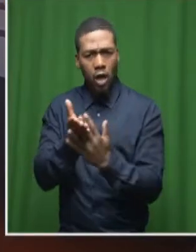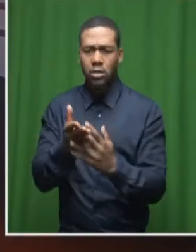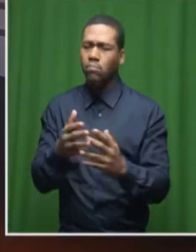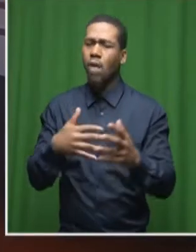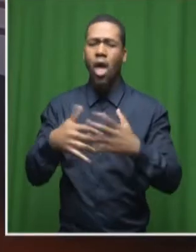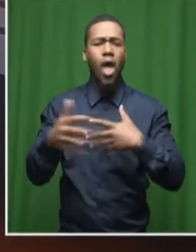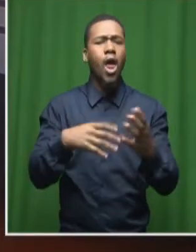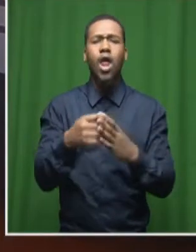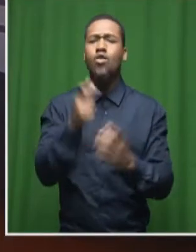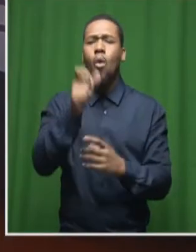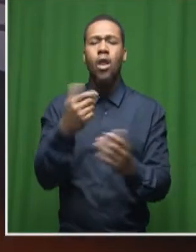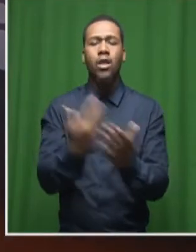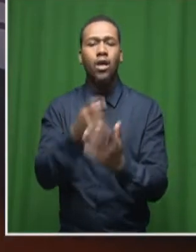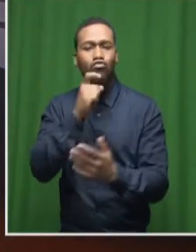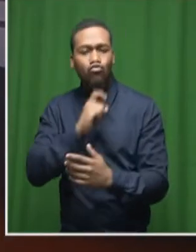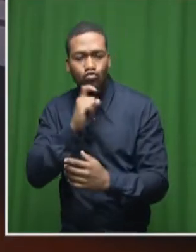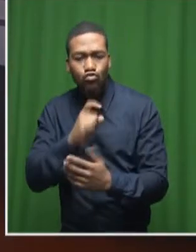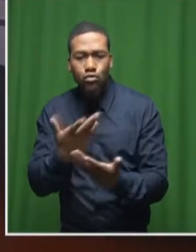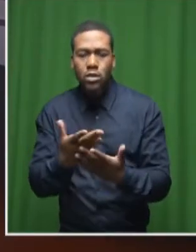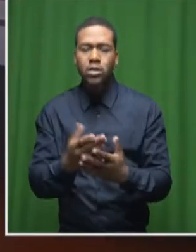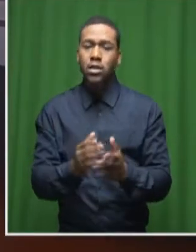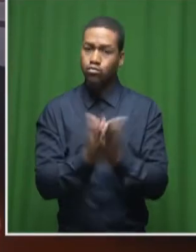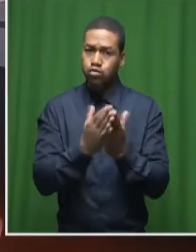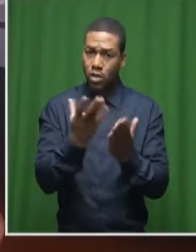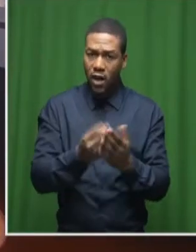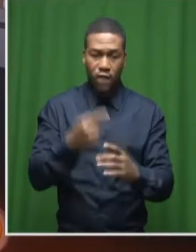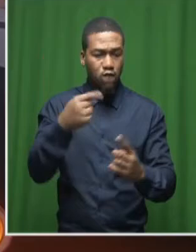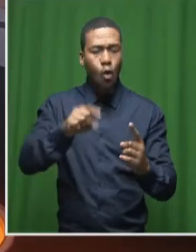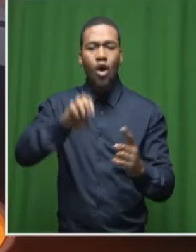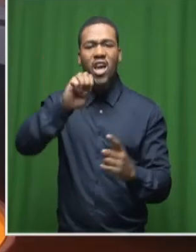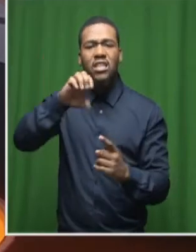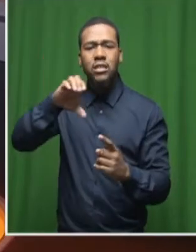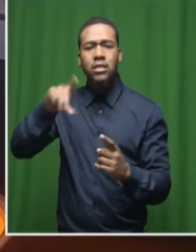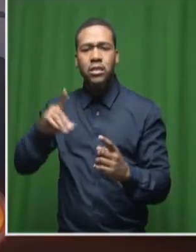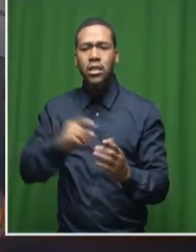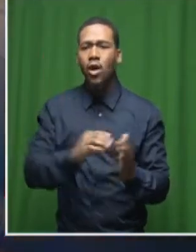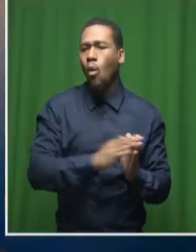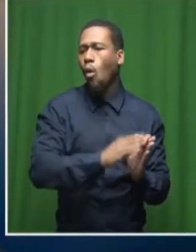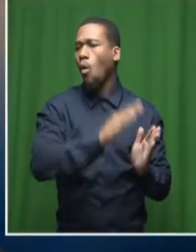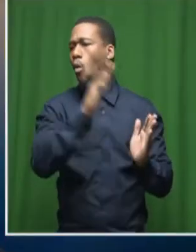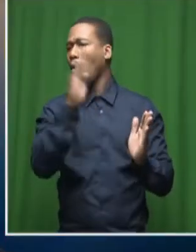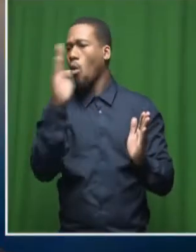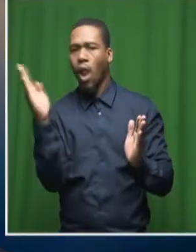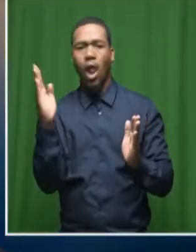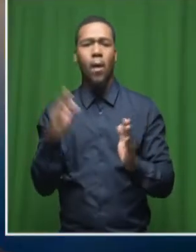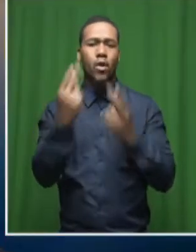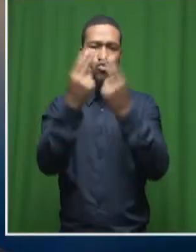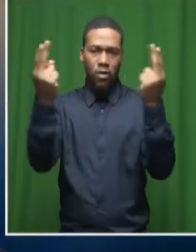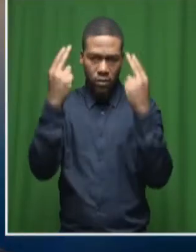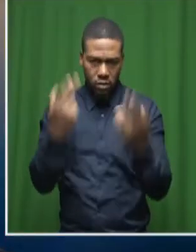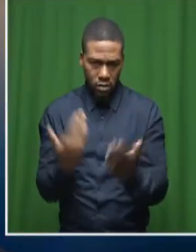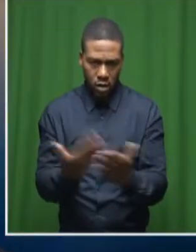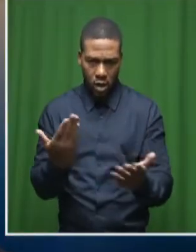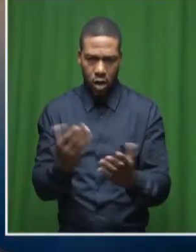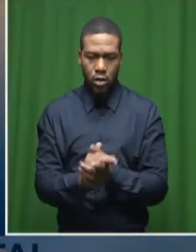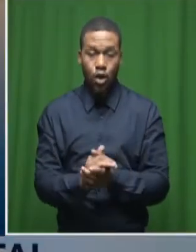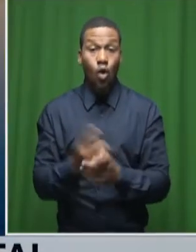distribution network that caters for books in ECD as all the way up to university. And we've partnered with publishers like Oxford,